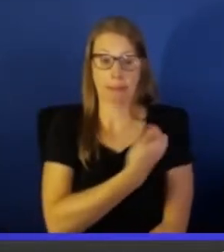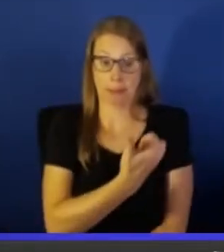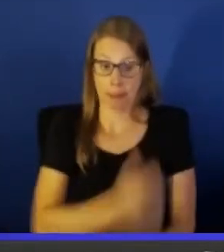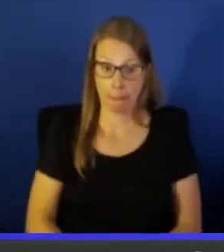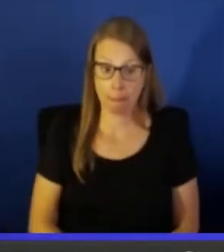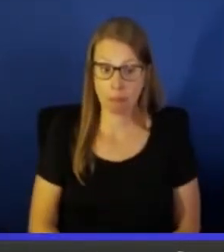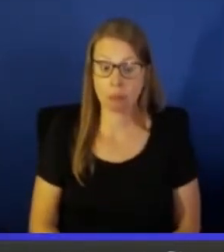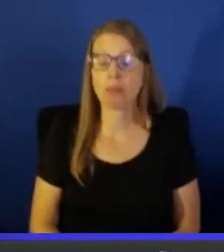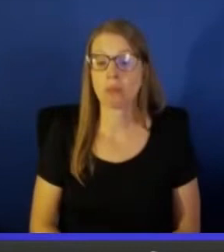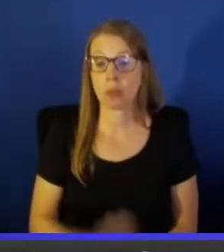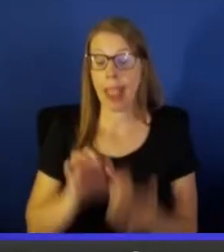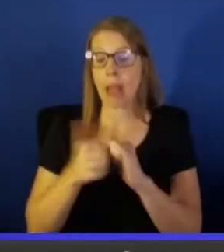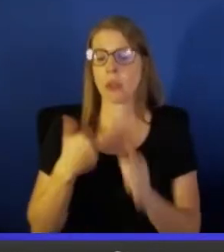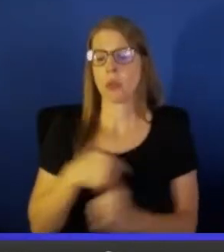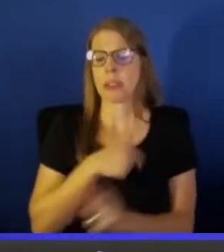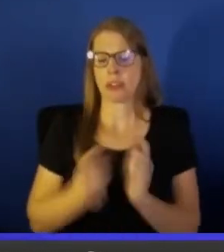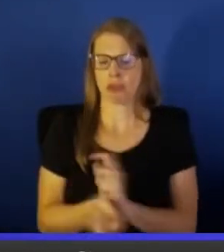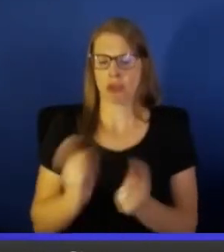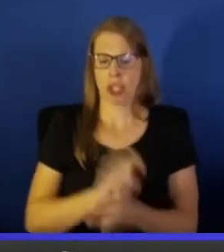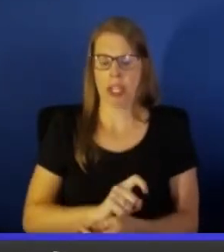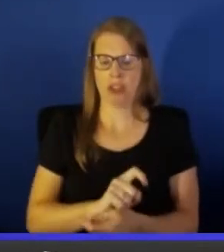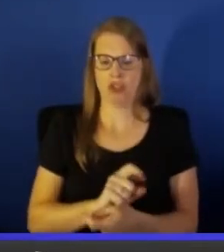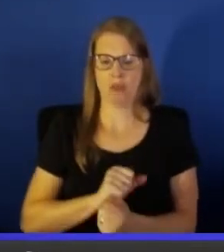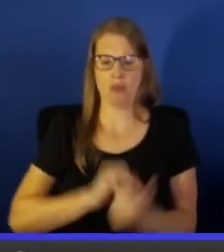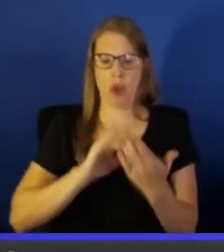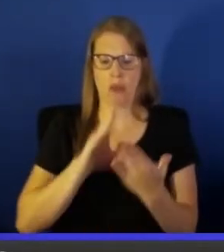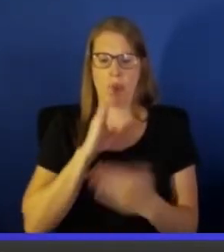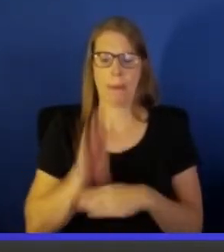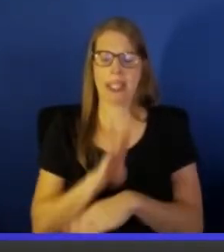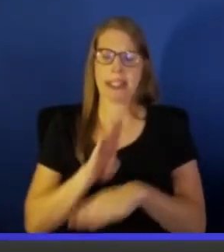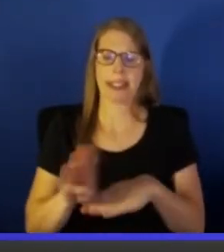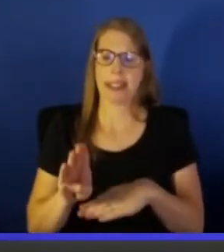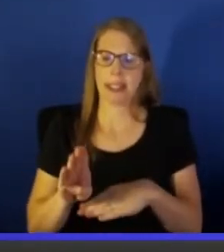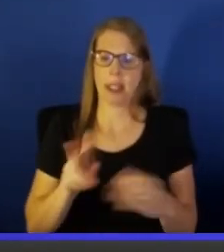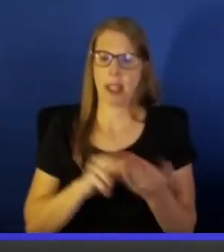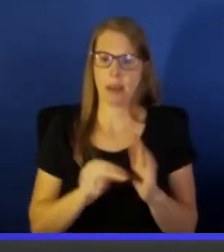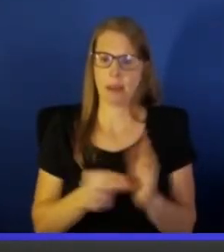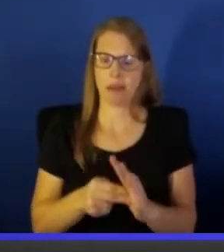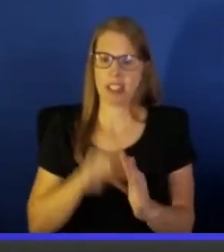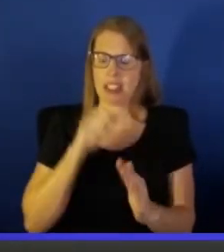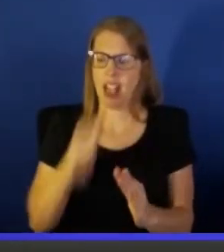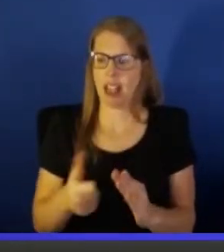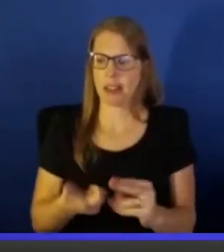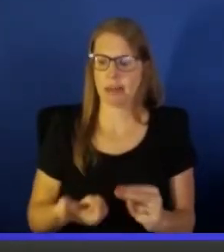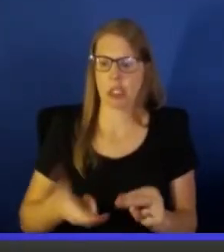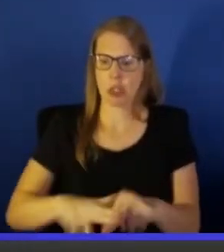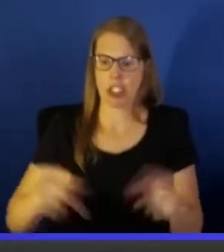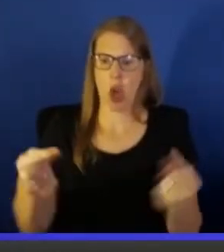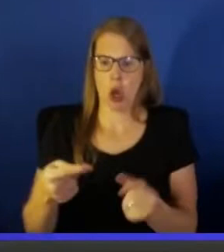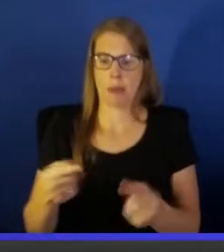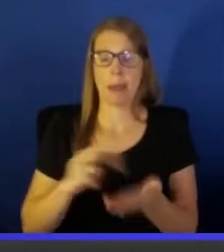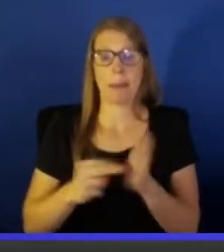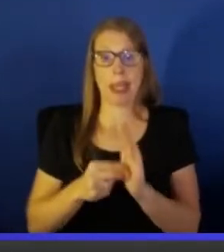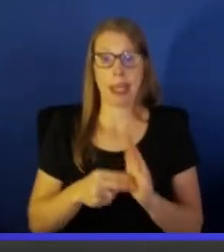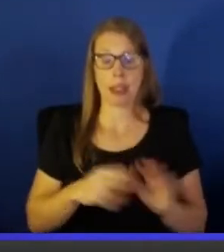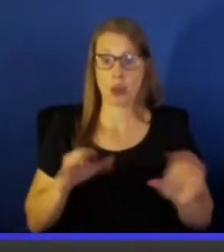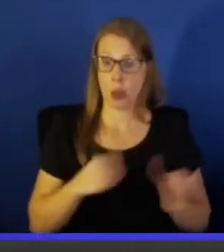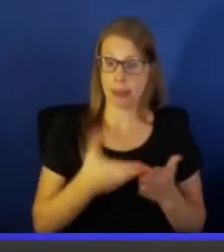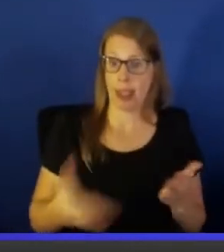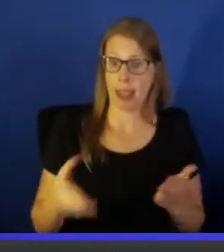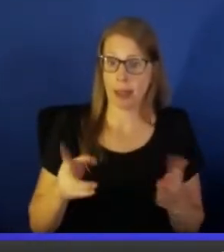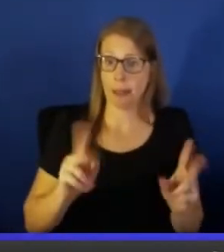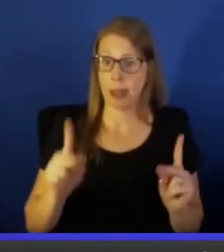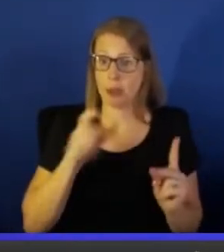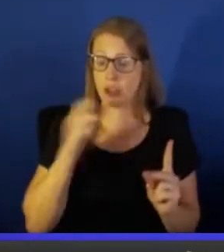all change the way that we do business in a way that doesn't increase harm? So maybe doing things so that folks don't get a runaround when